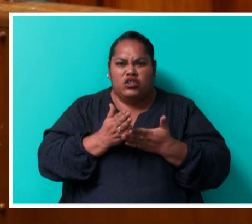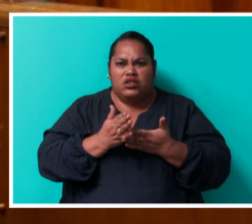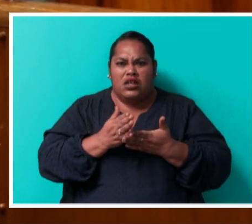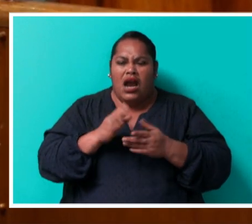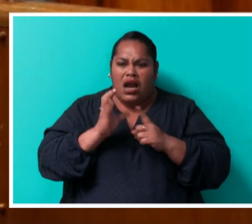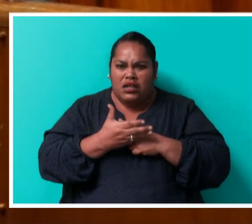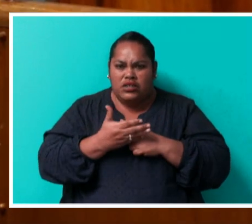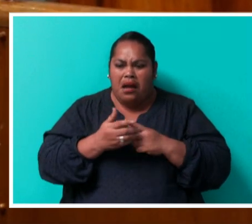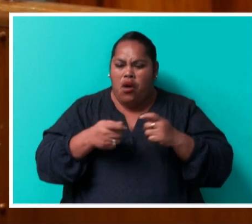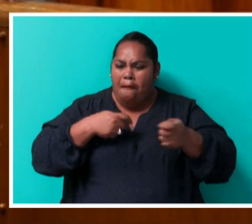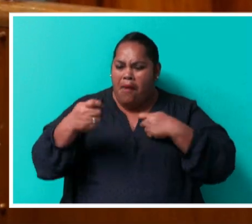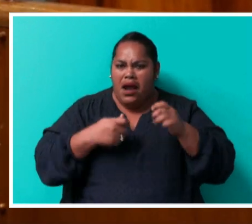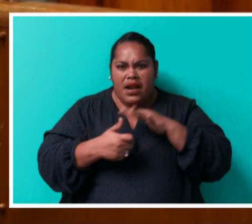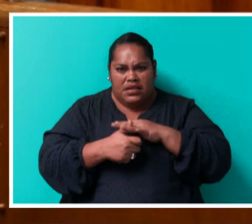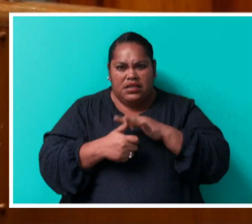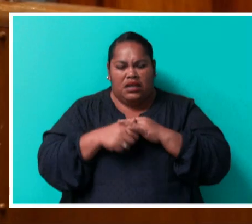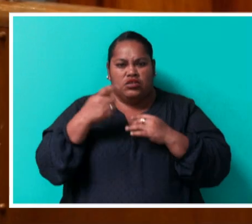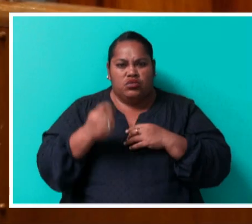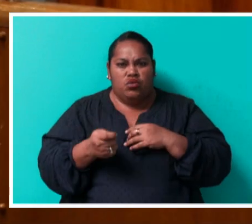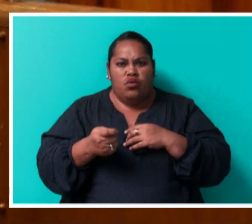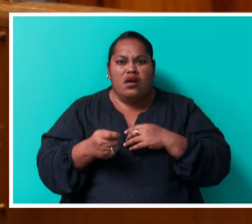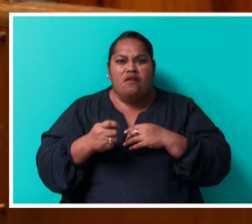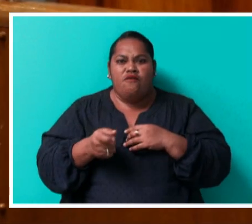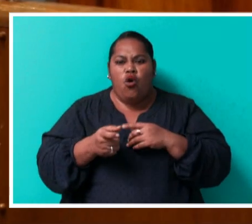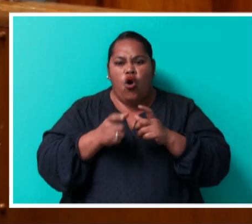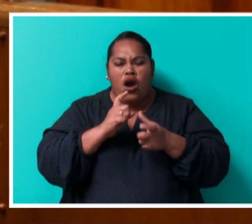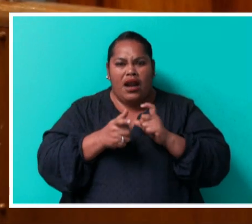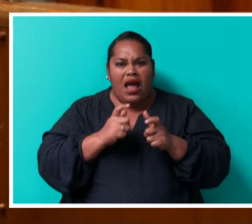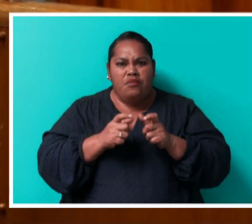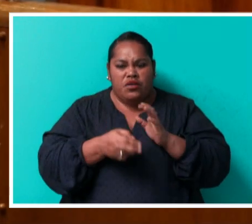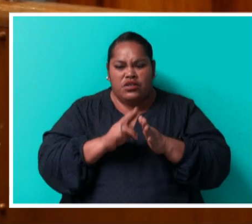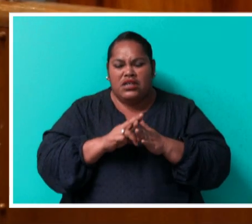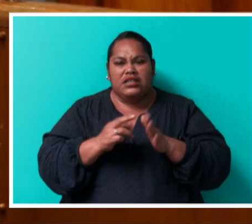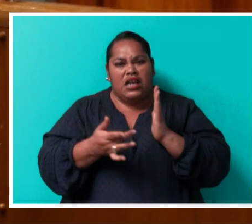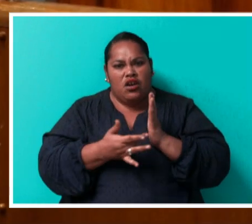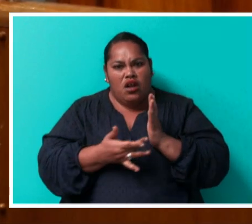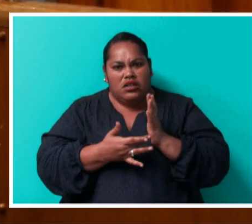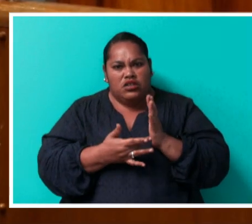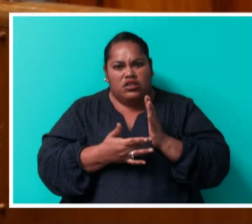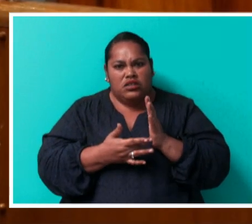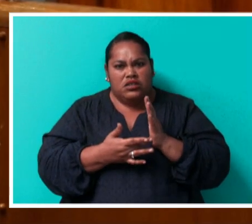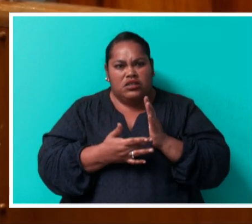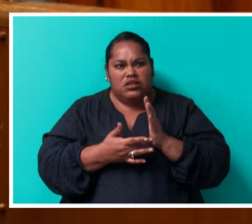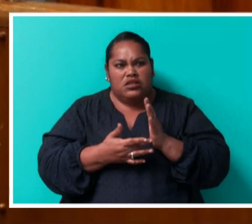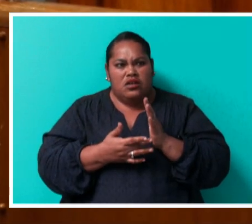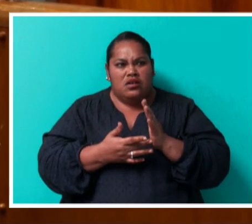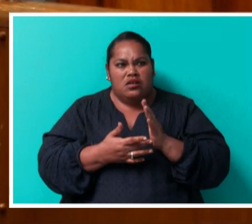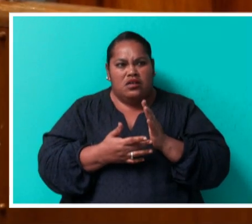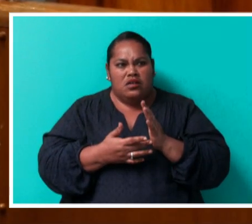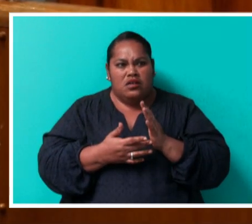market access, investing in climate-resilient technologies, to drought-tolerant